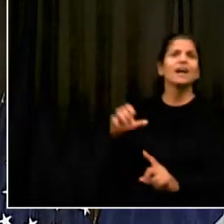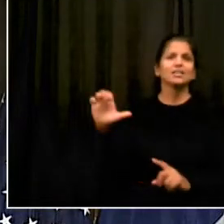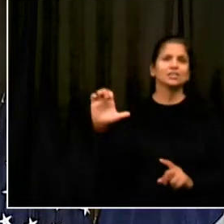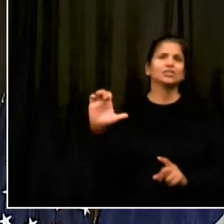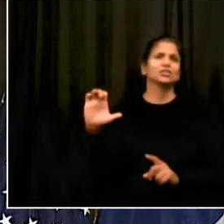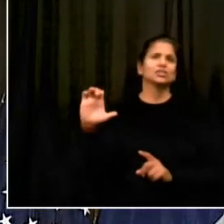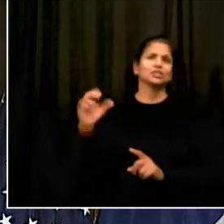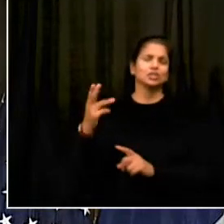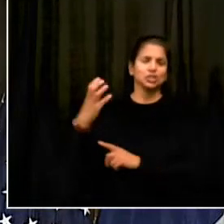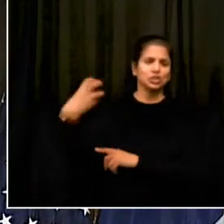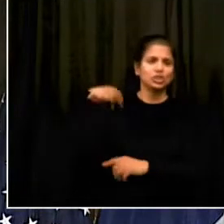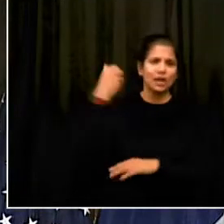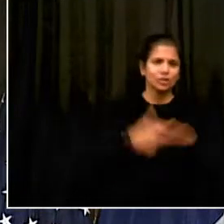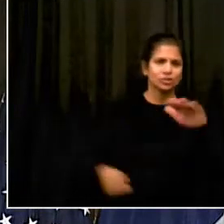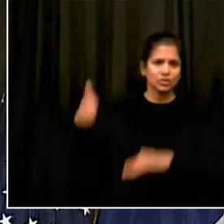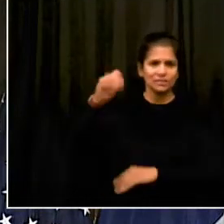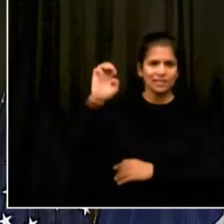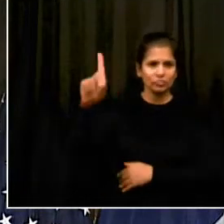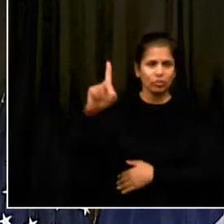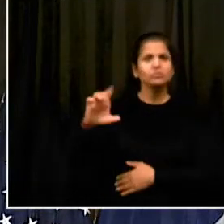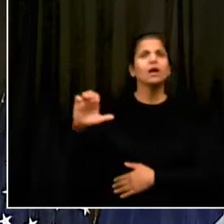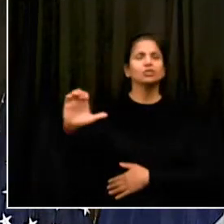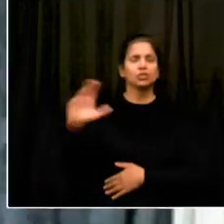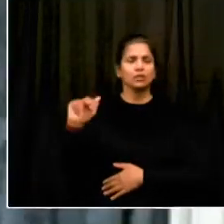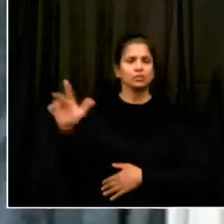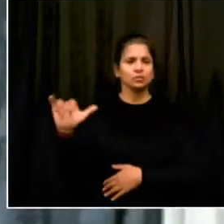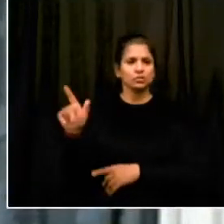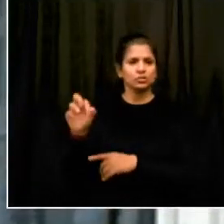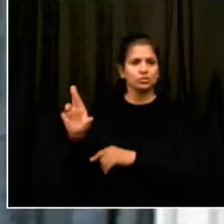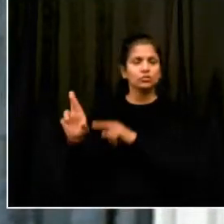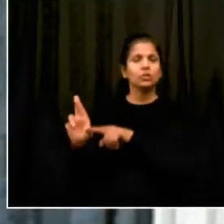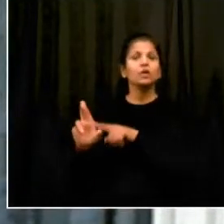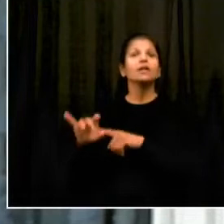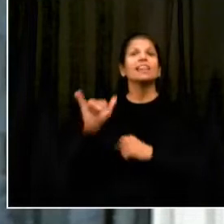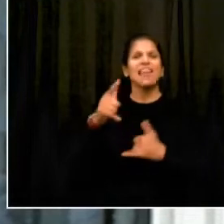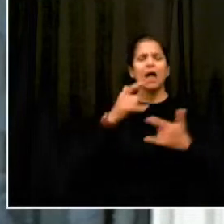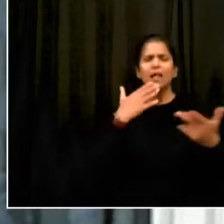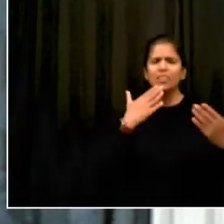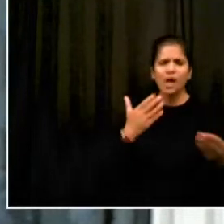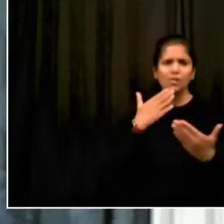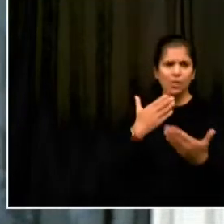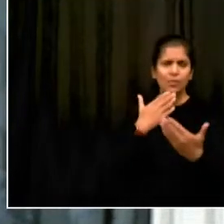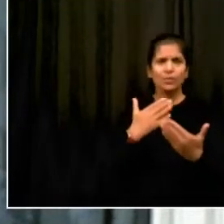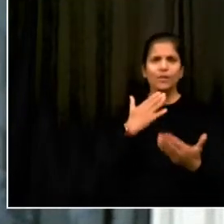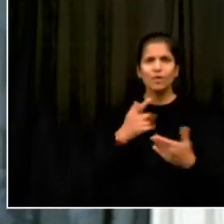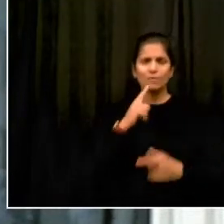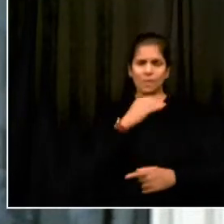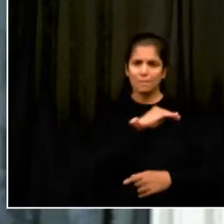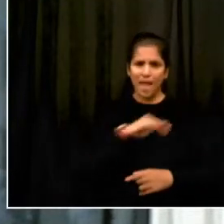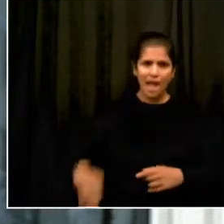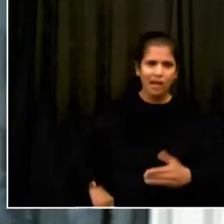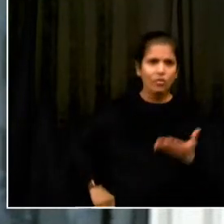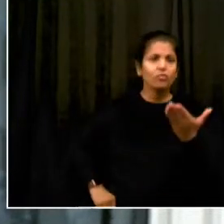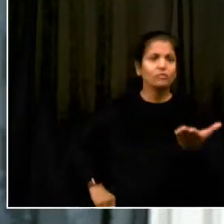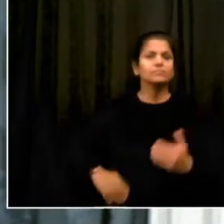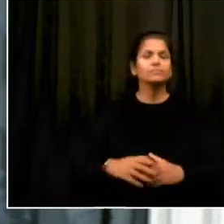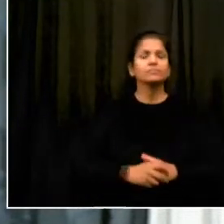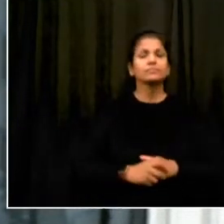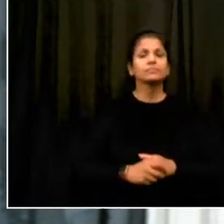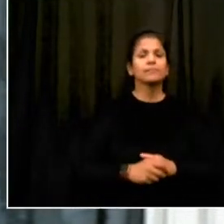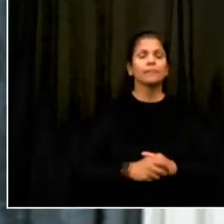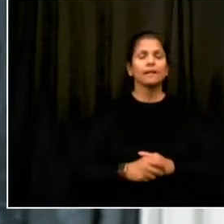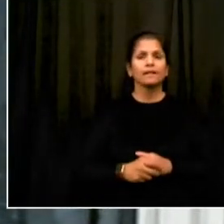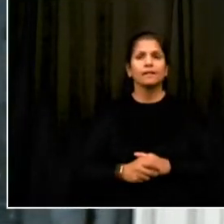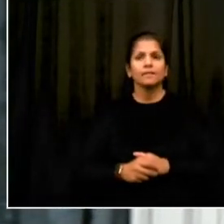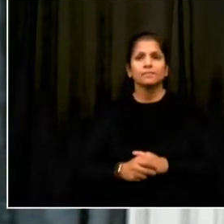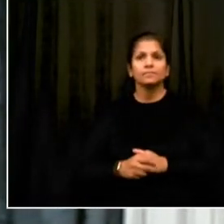Mayor. When we made the painful decision to close schools temporarily, we did it with the health and safety of our students and staff